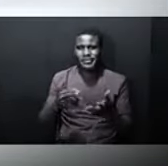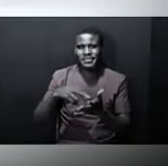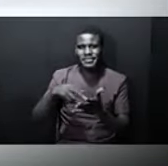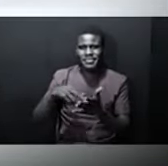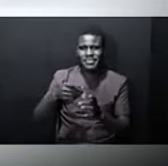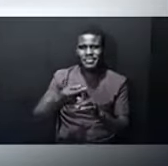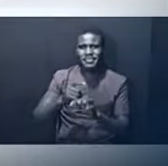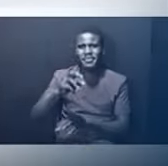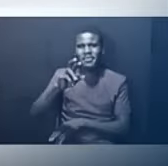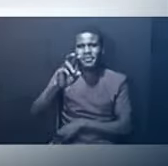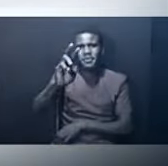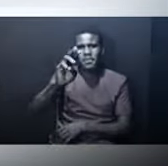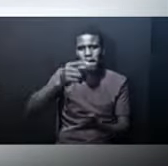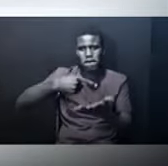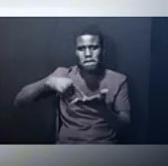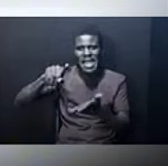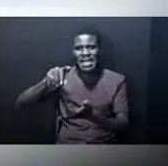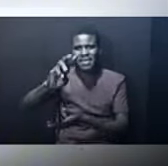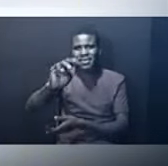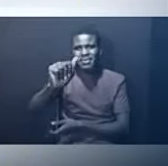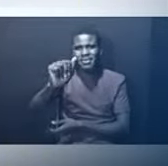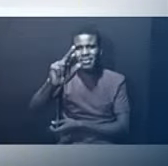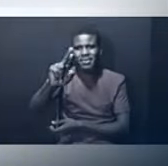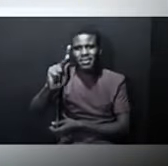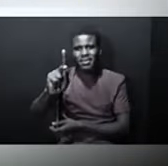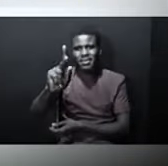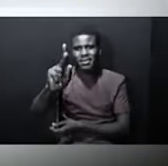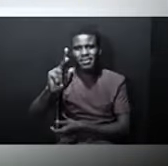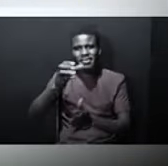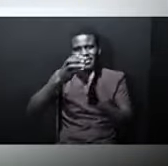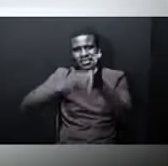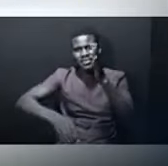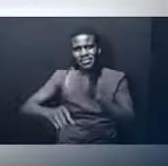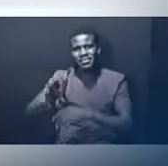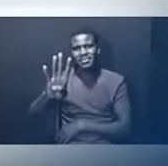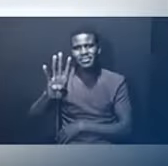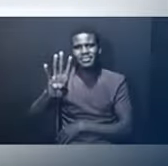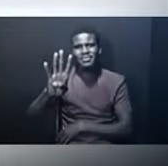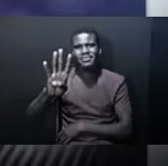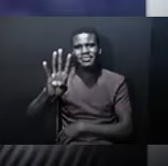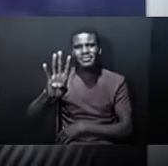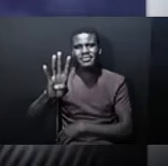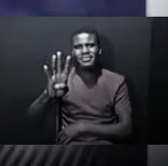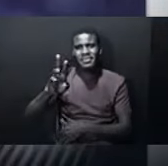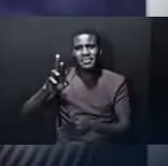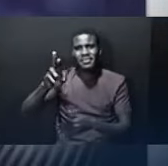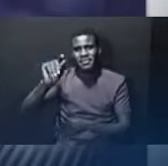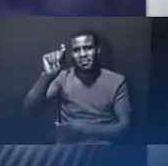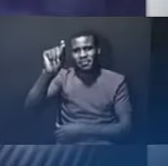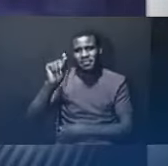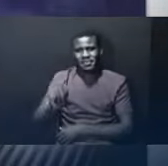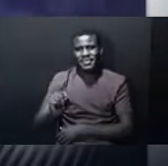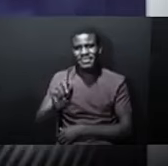chapter 4. I'll read from verse 30 through